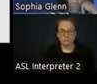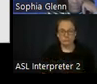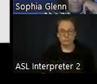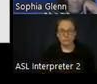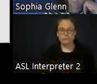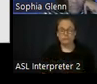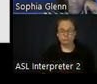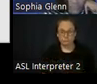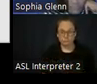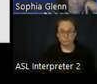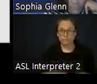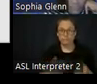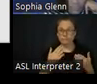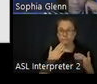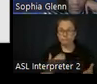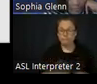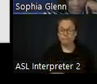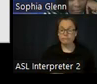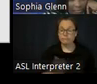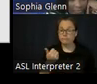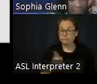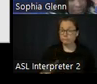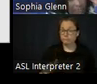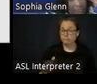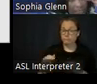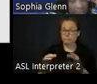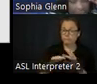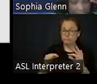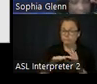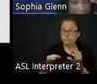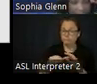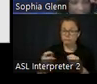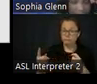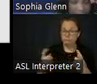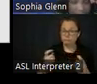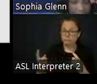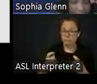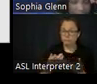Thank you, Co-Chair Obi. Are there any comments, questions, feedback,